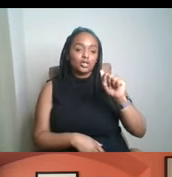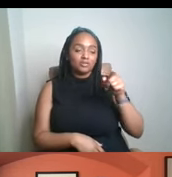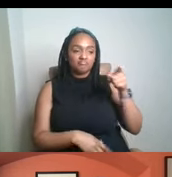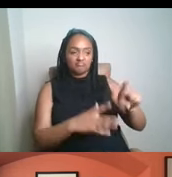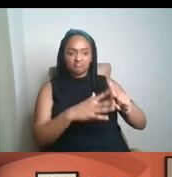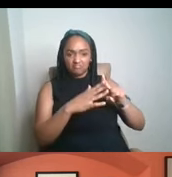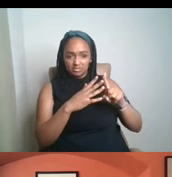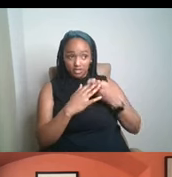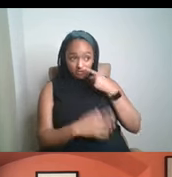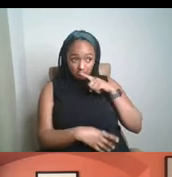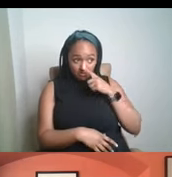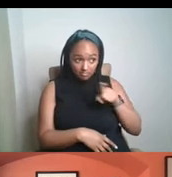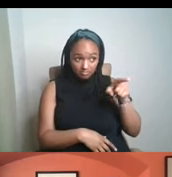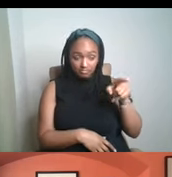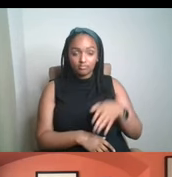and hear from you.